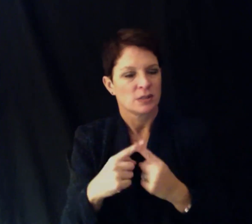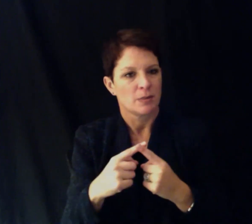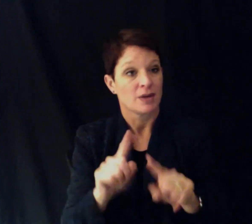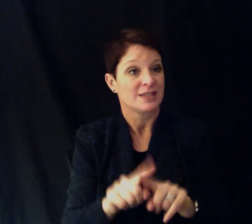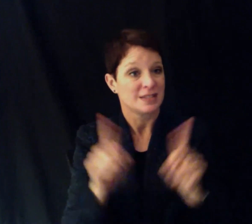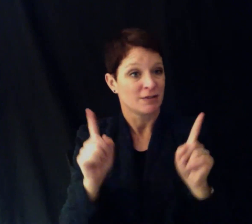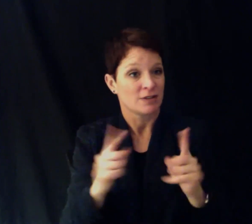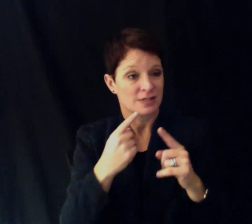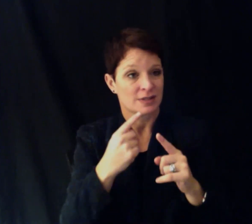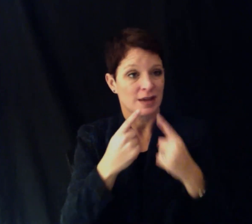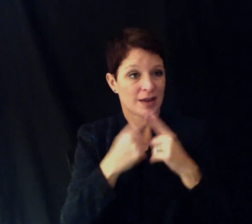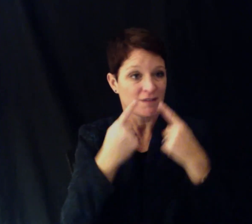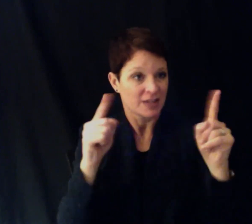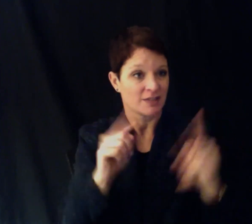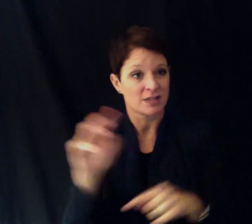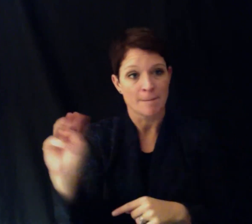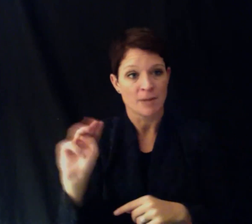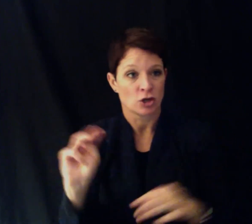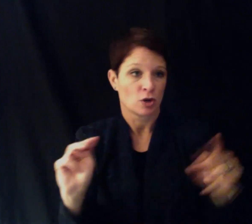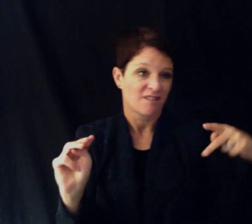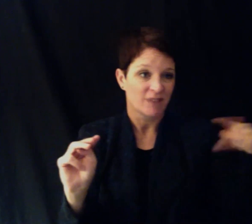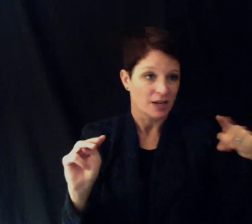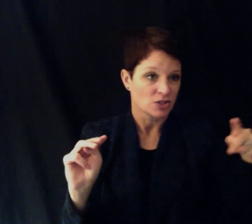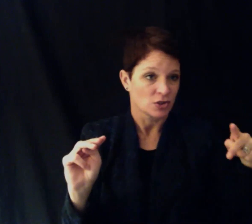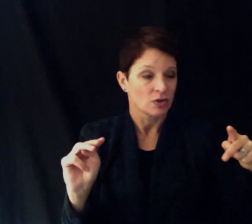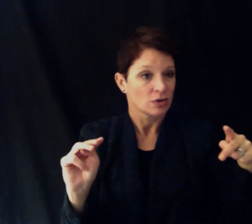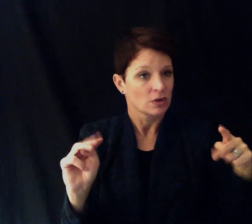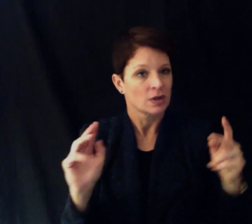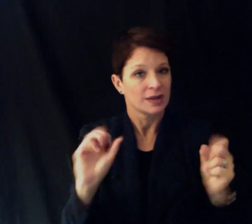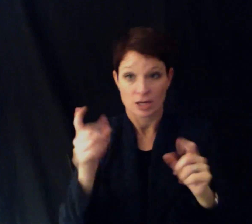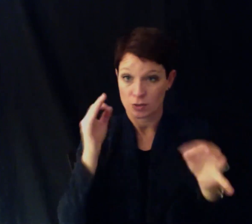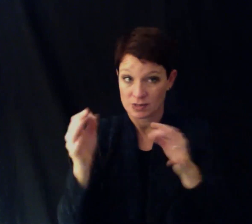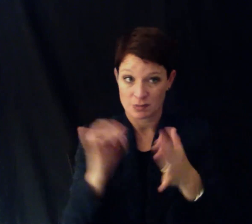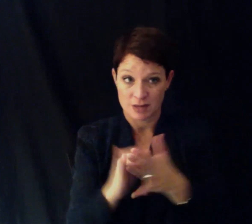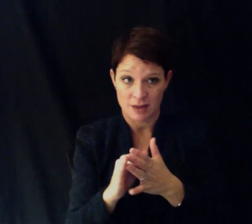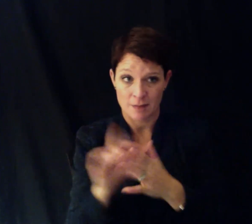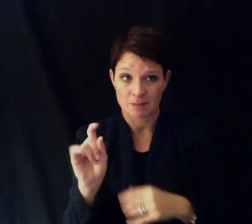in effectiveness between Moderna and Pfizer. Can you speak to that?